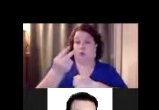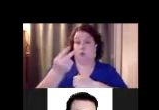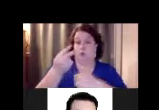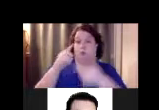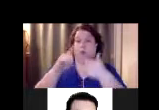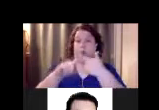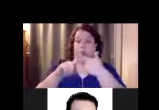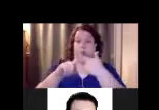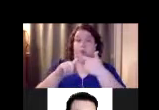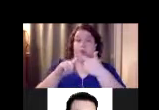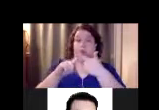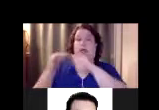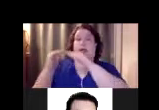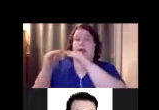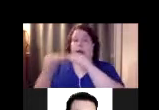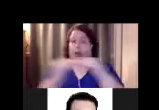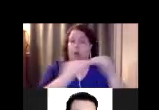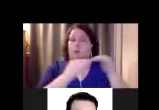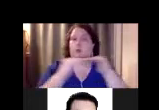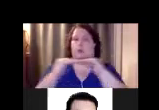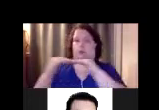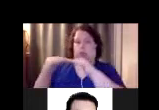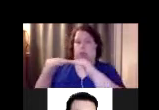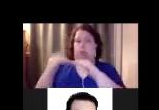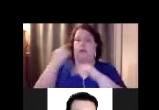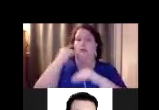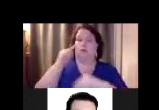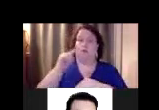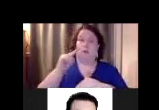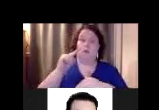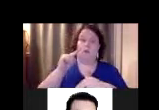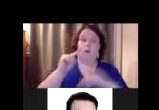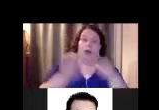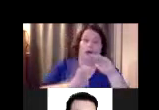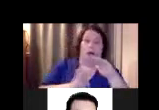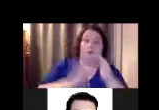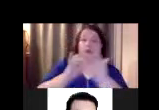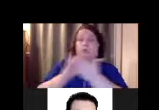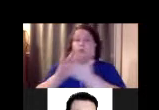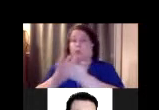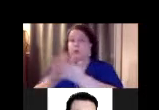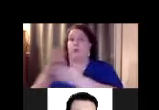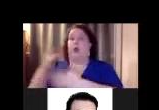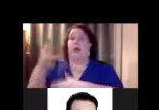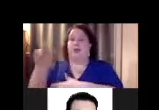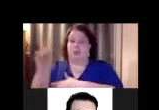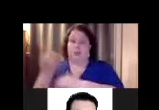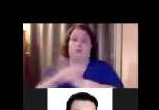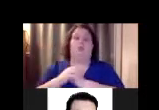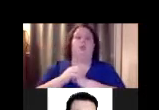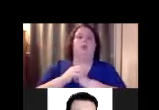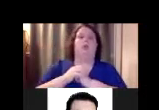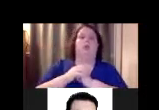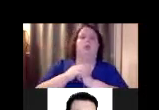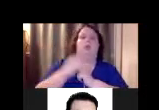and co-curricular programs. So as we talk about exactly like Kendrick, Alta Vista, South Waco, we